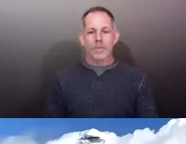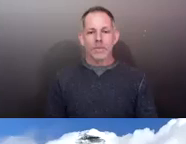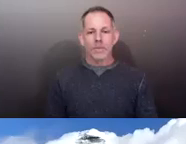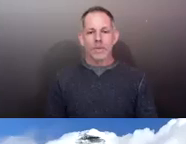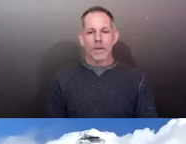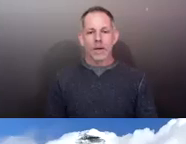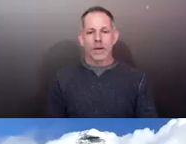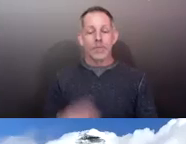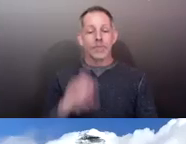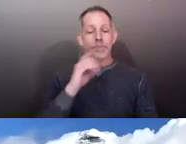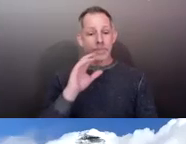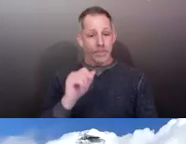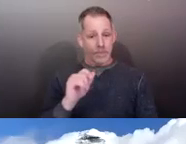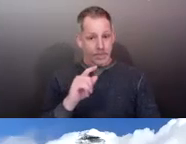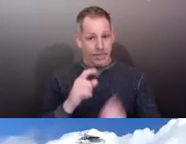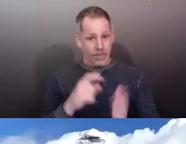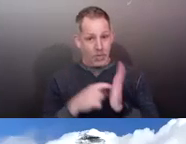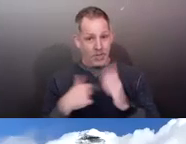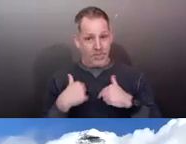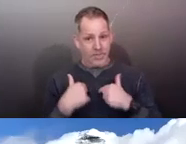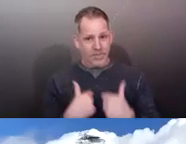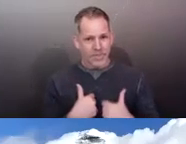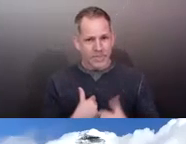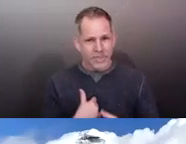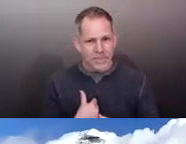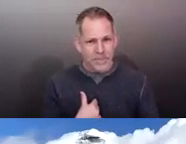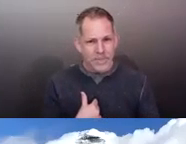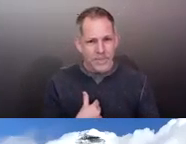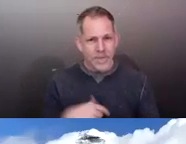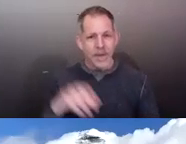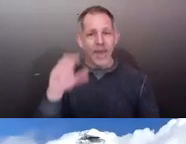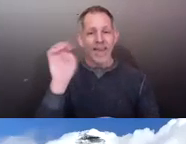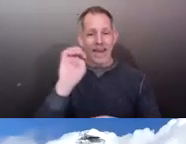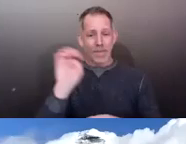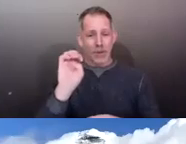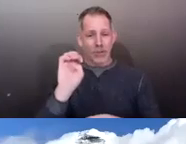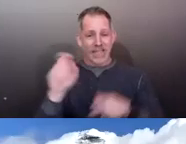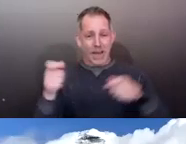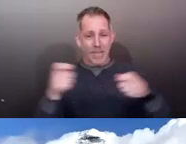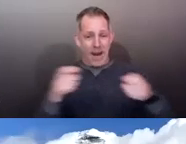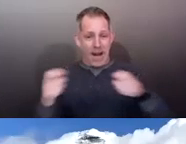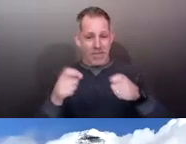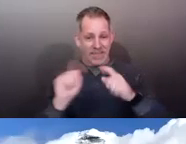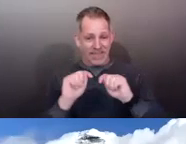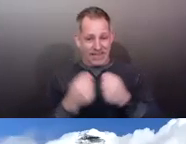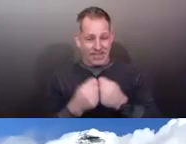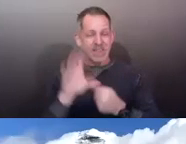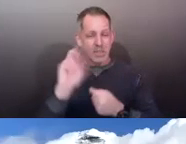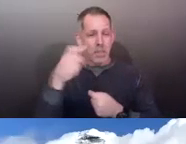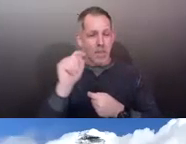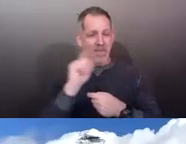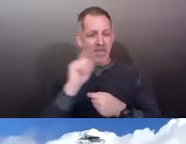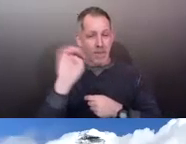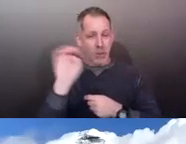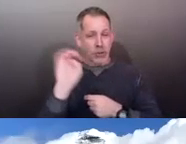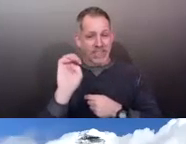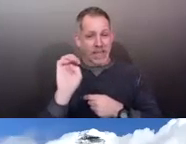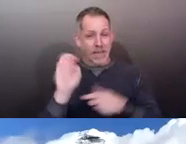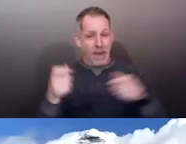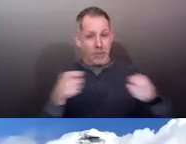is to the county, and again, another emergency well addressed. We would be